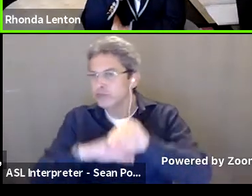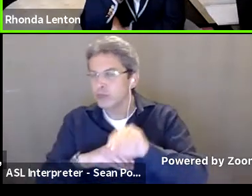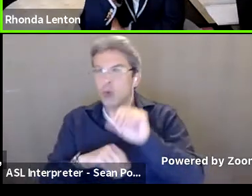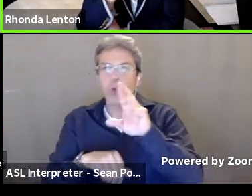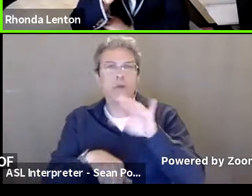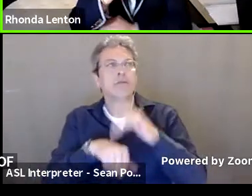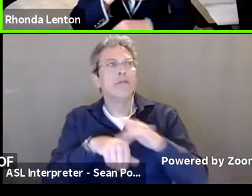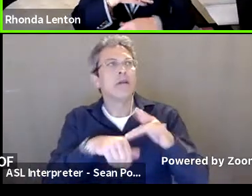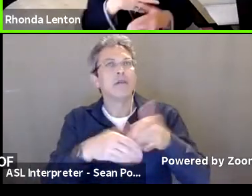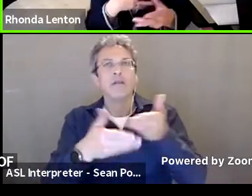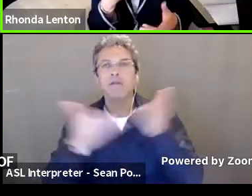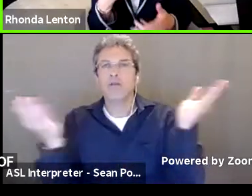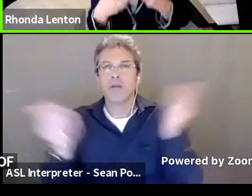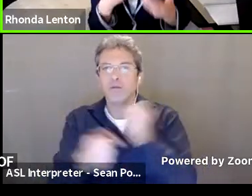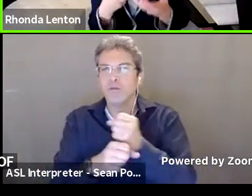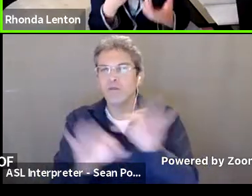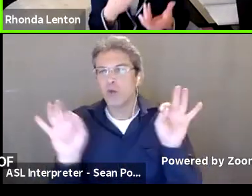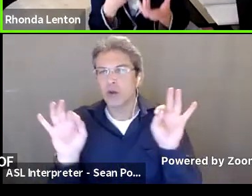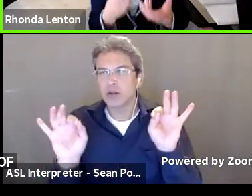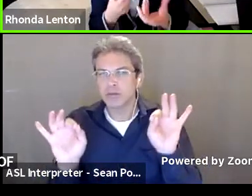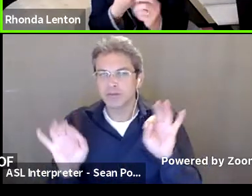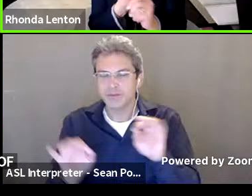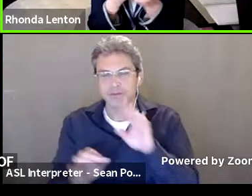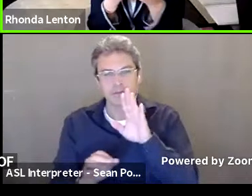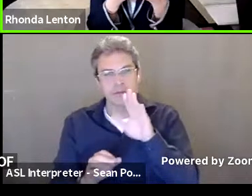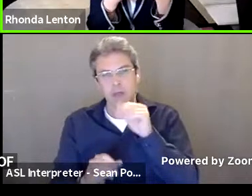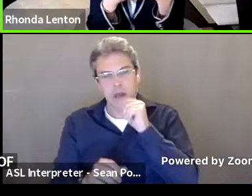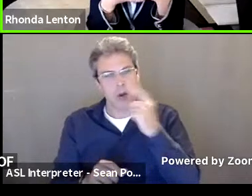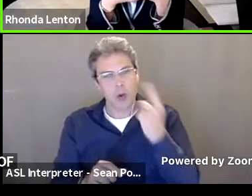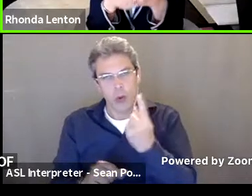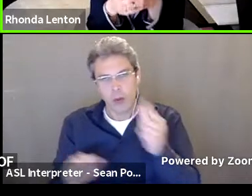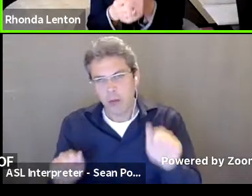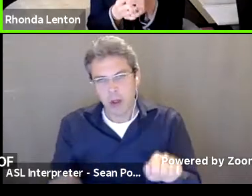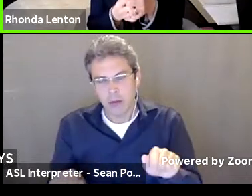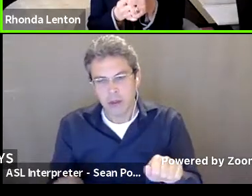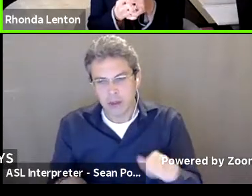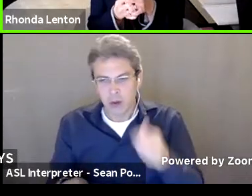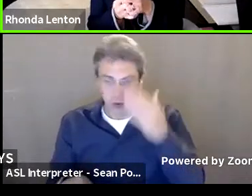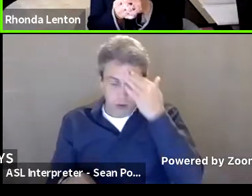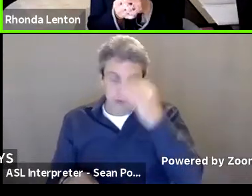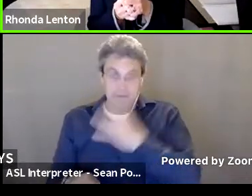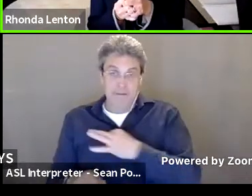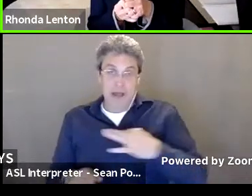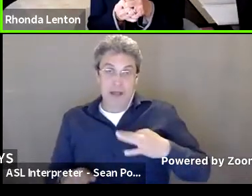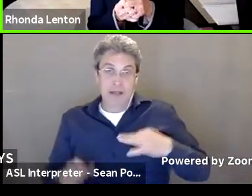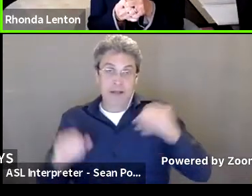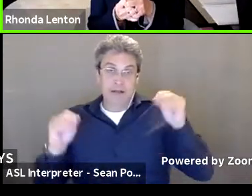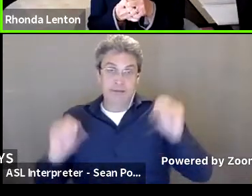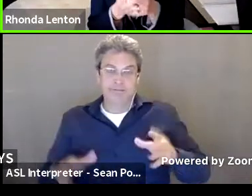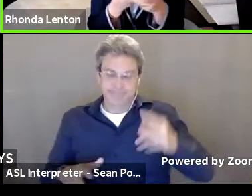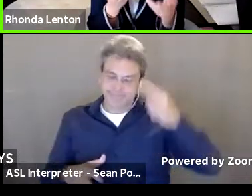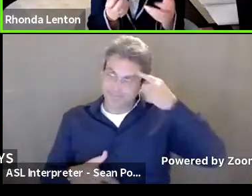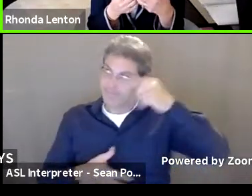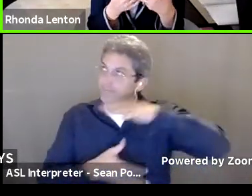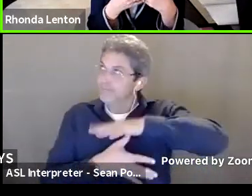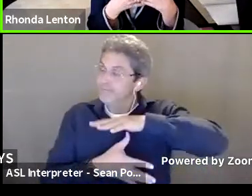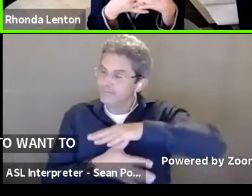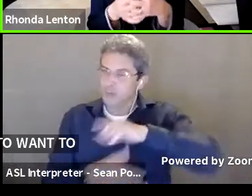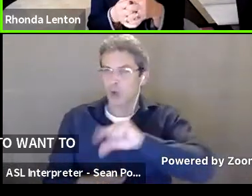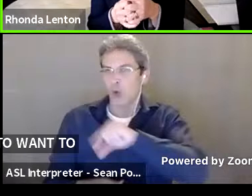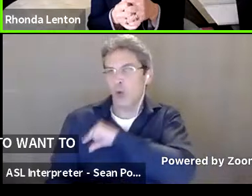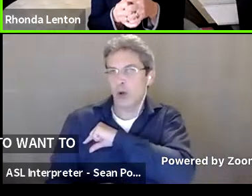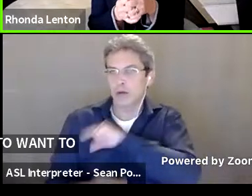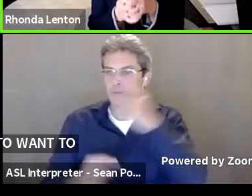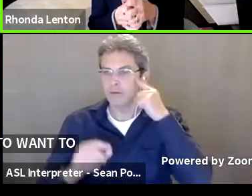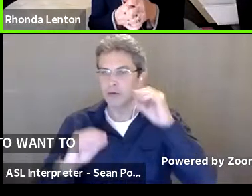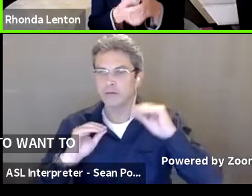always possible because a faculty member is not going to want to compromise on the quality of the textbook or the materials that he or